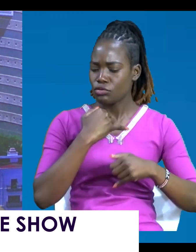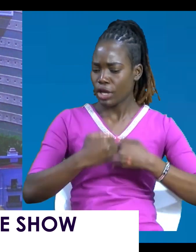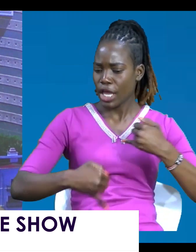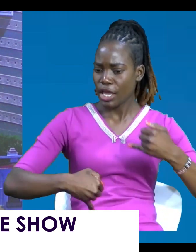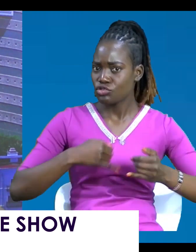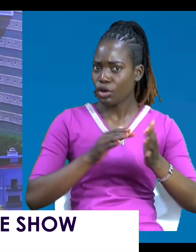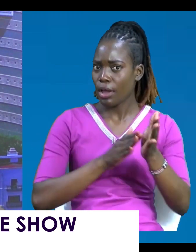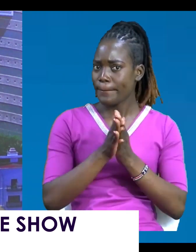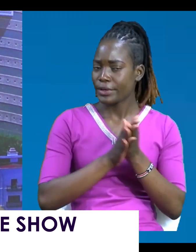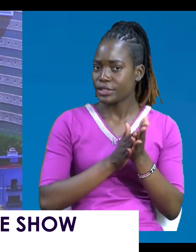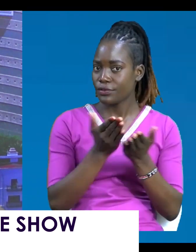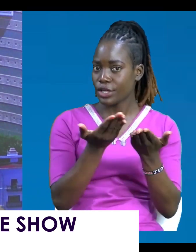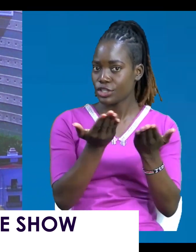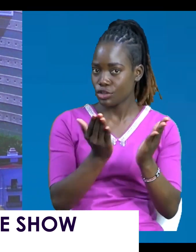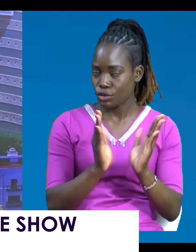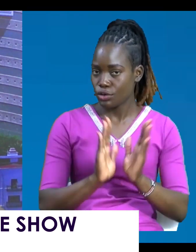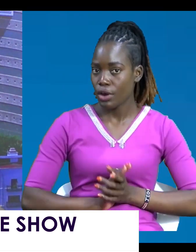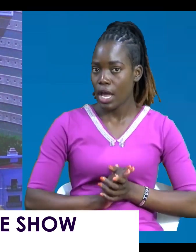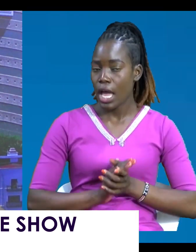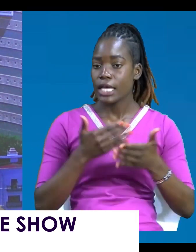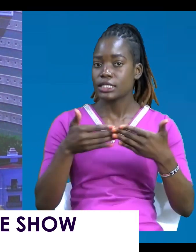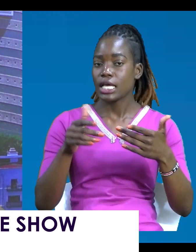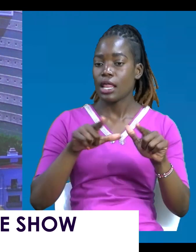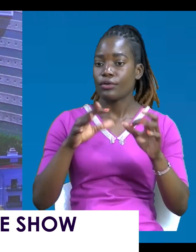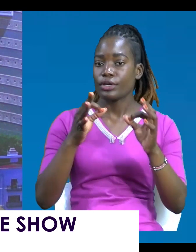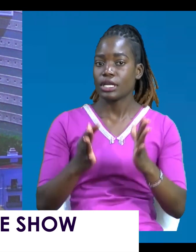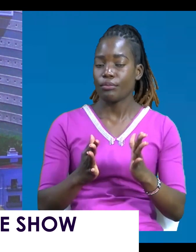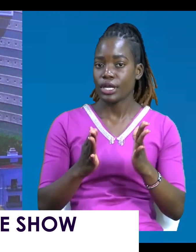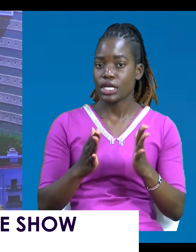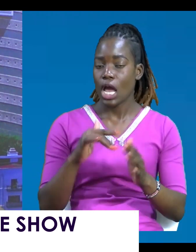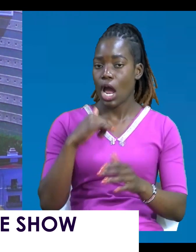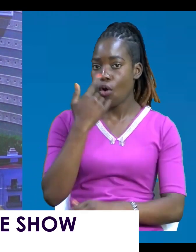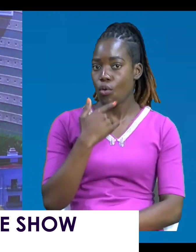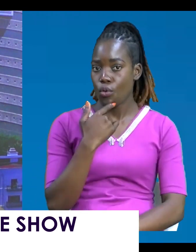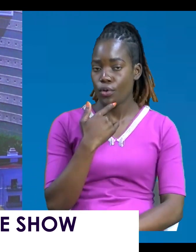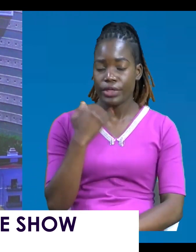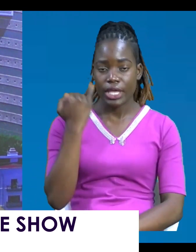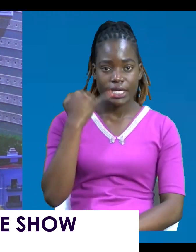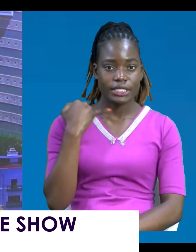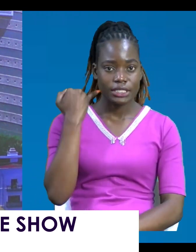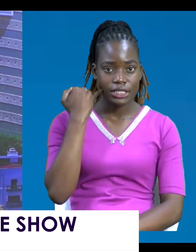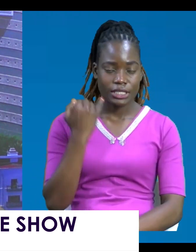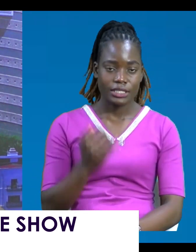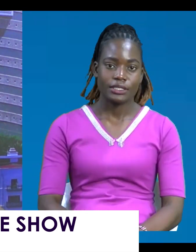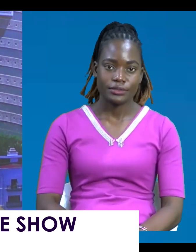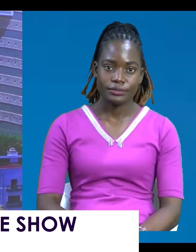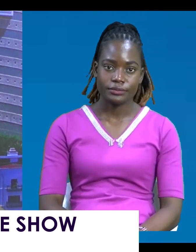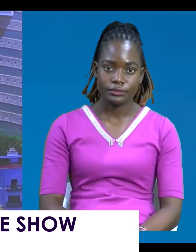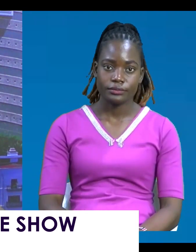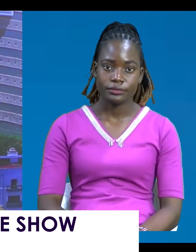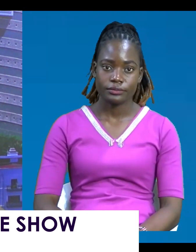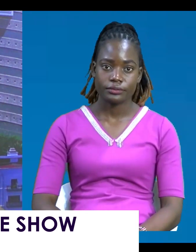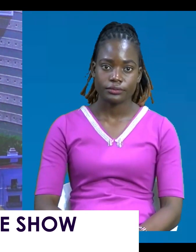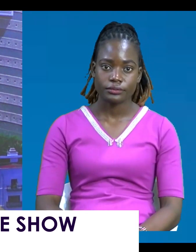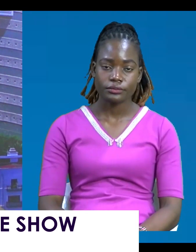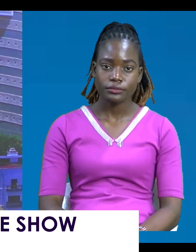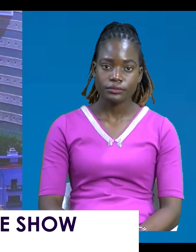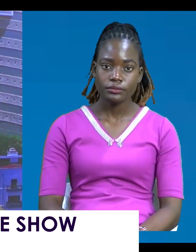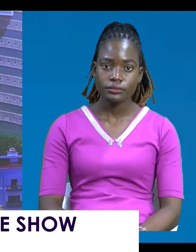enjoy motivating you. My sign language interpreter today is Jadida